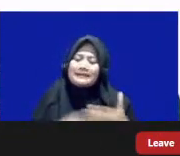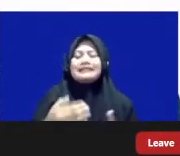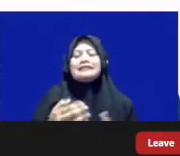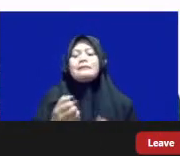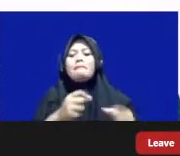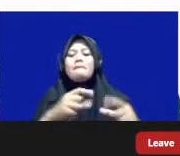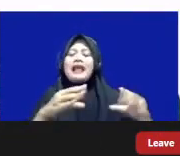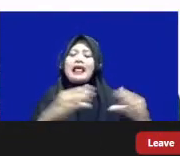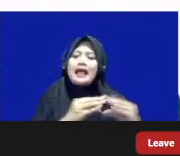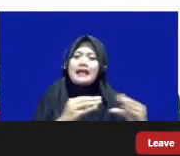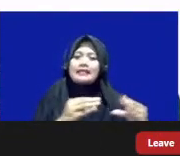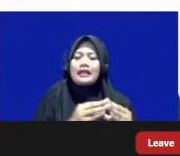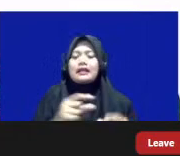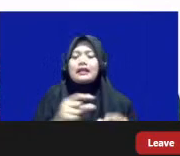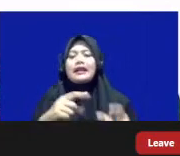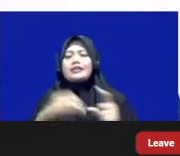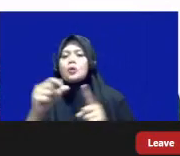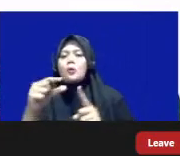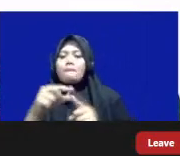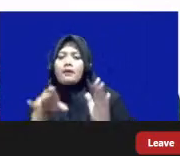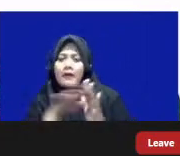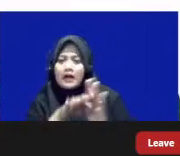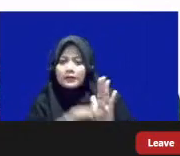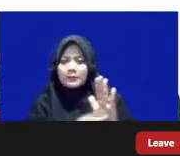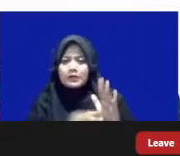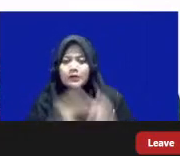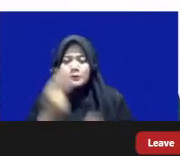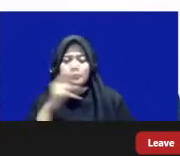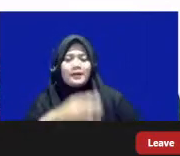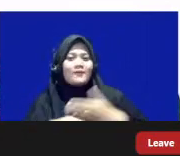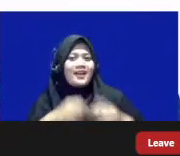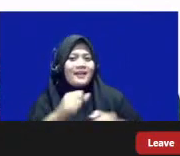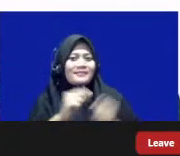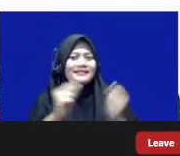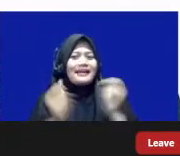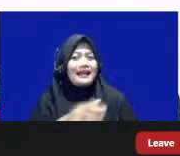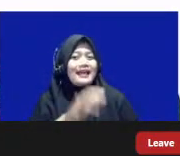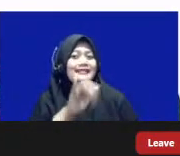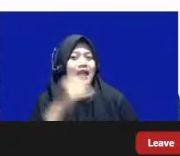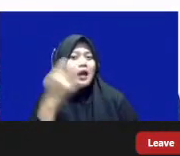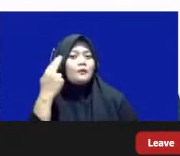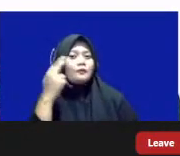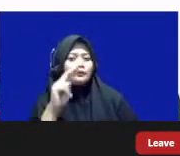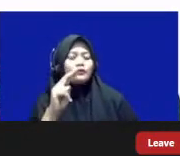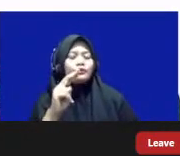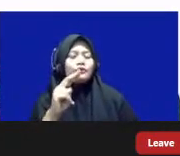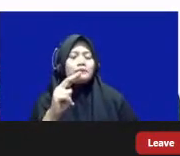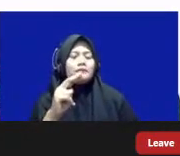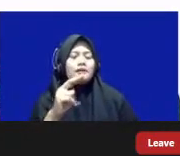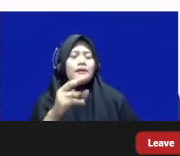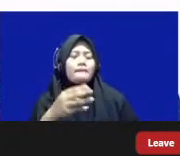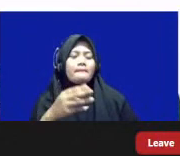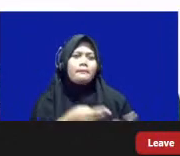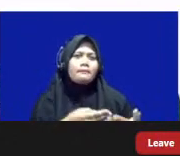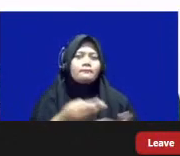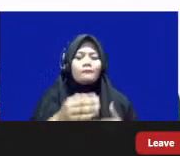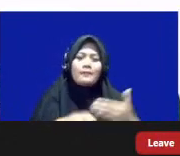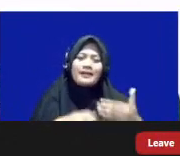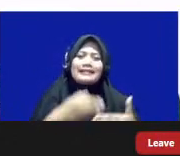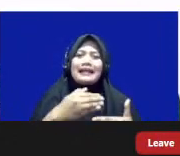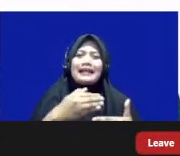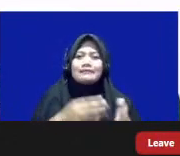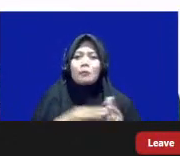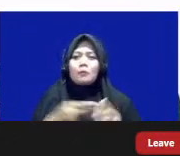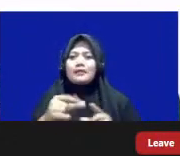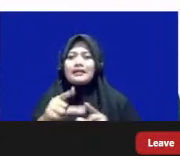clear guidance for mobilizing resources. He also mentioned about the collaborations